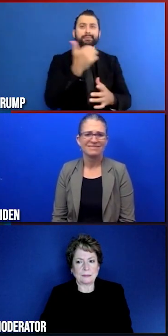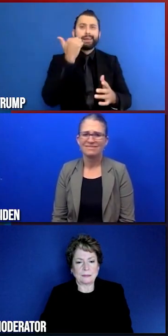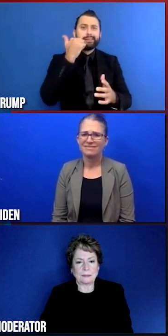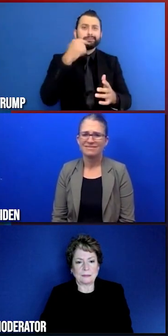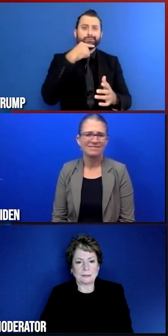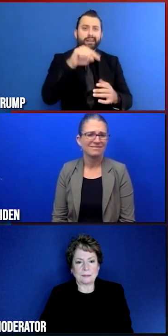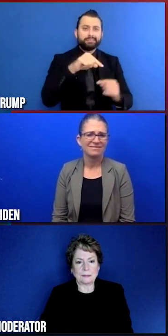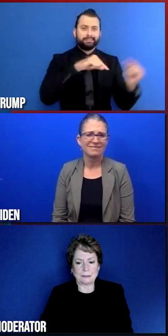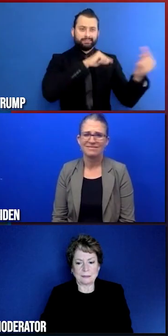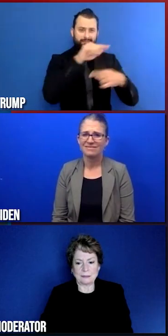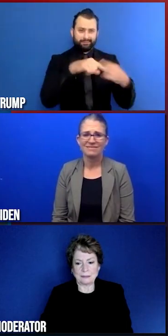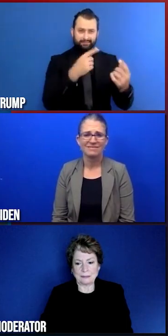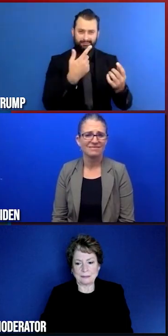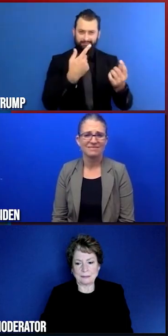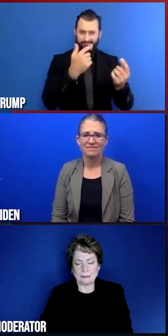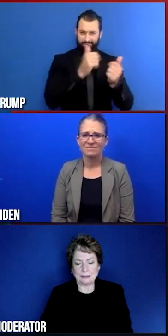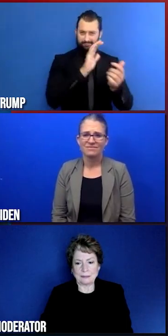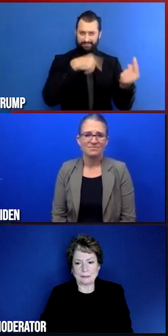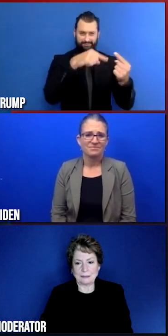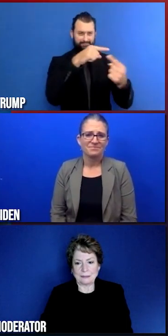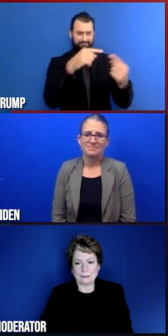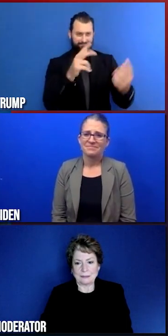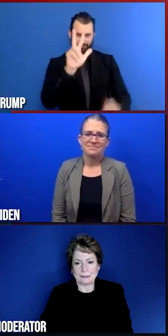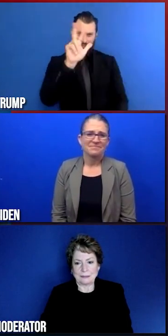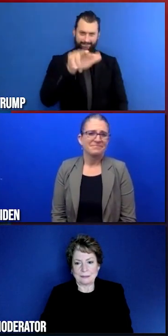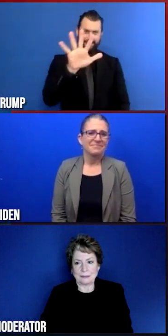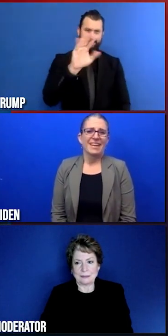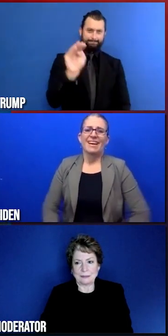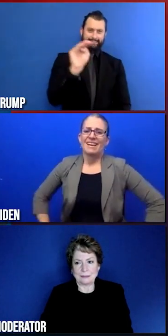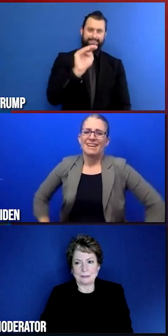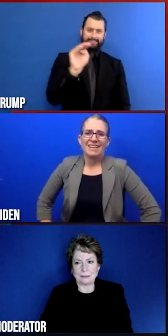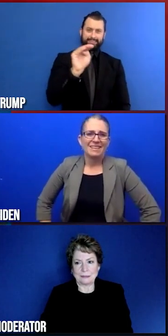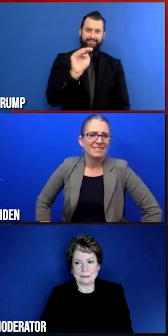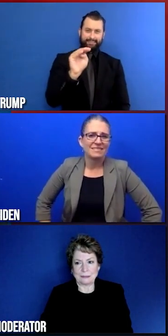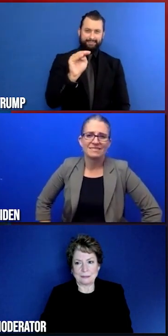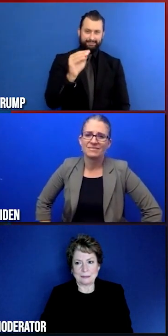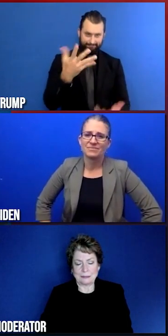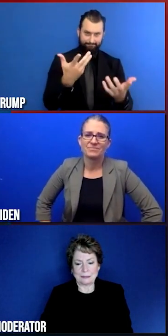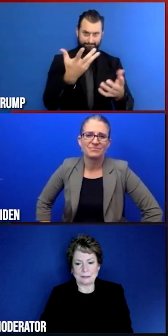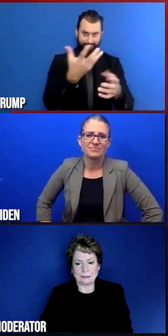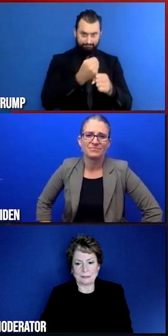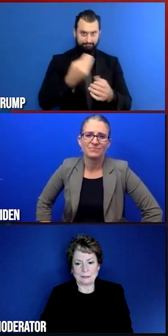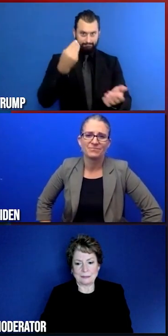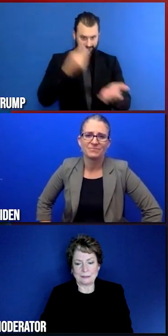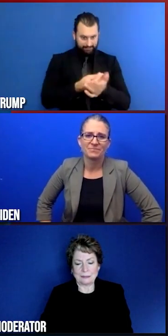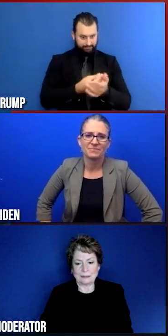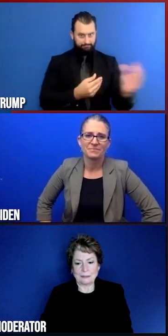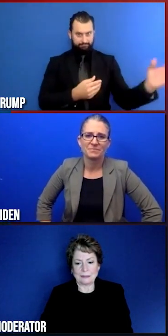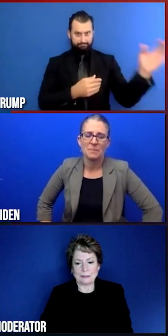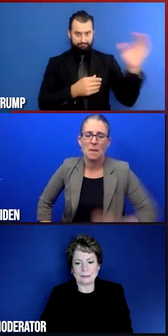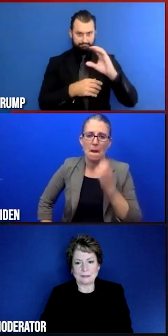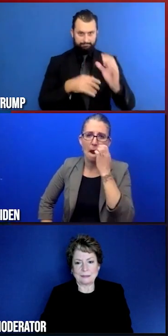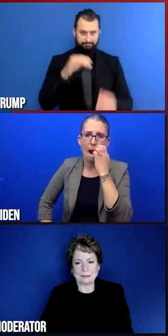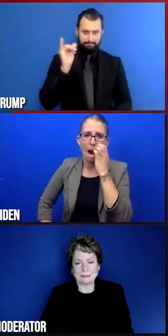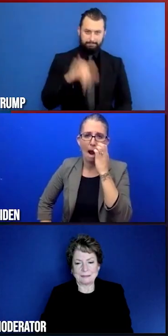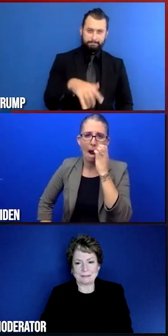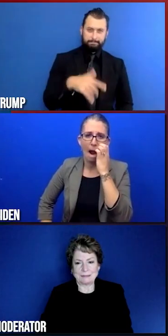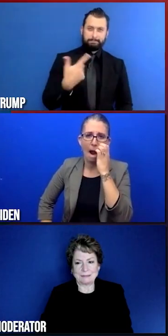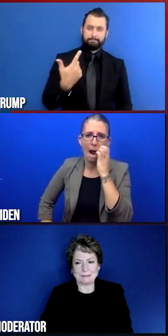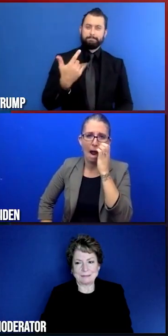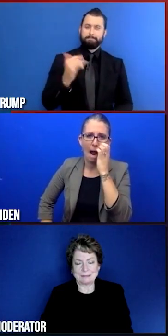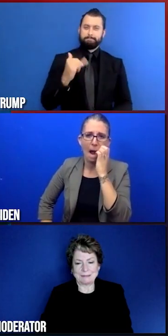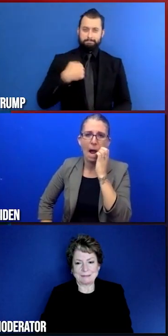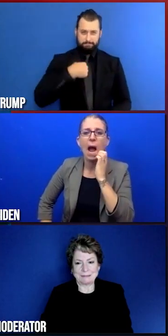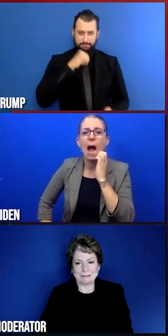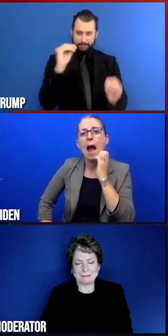you know, someday you're going to have to explain, why did you get 3.5? I never got any money from Russia. I don't get money from Russia. Now, about your thing last night,